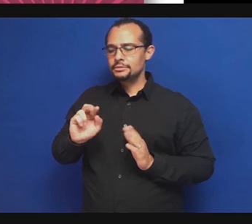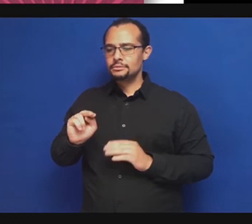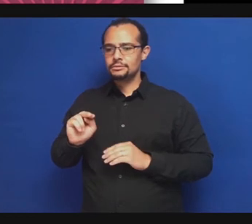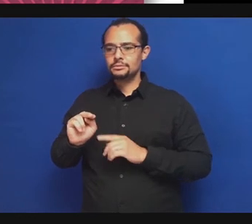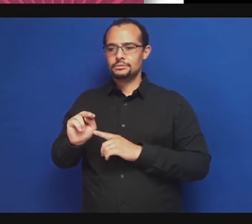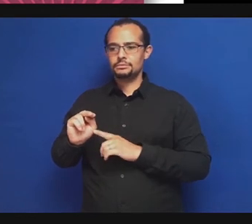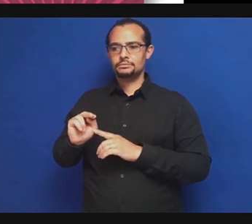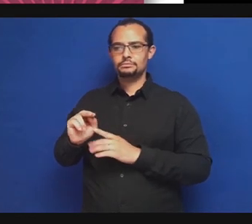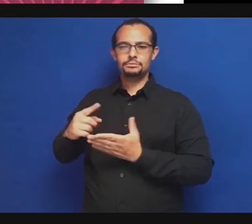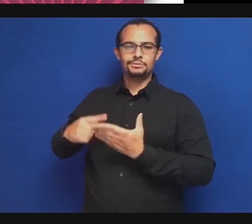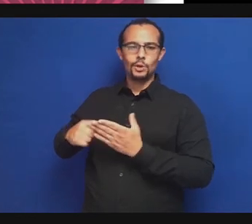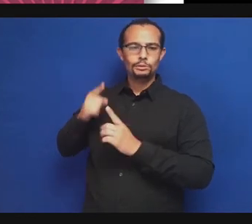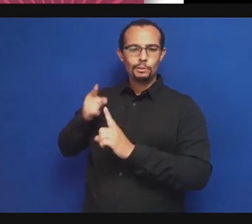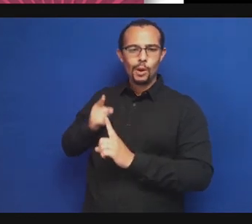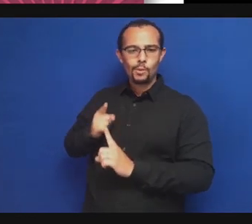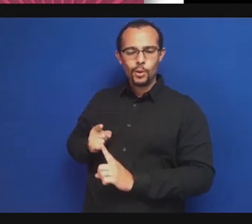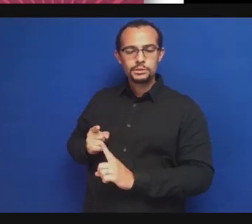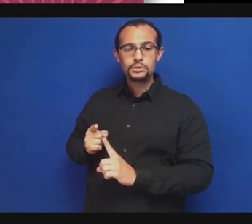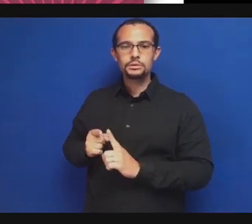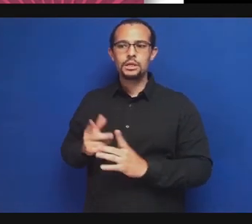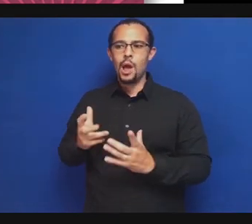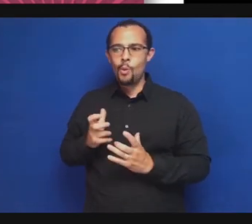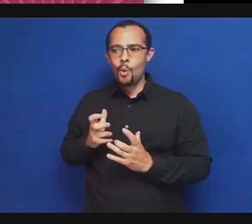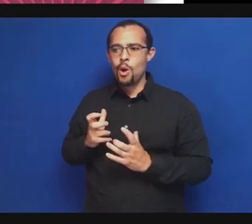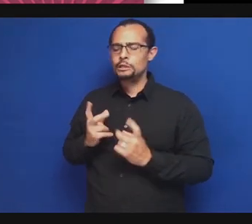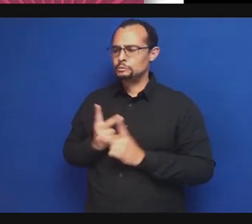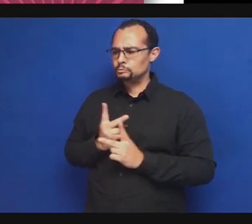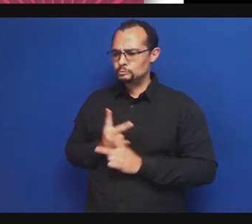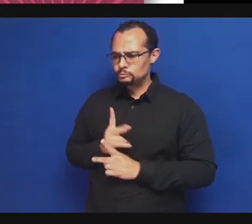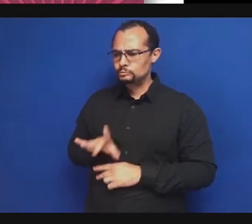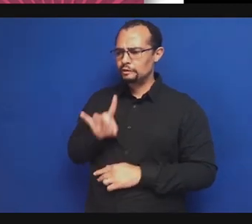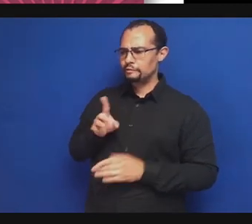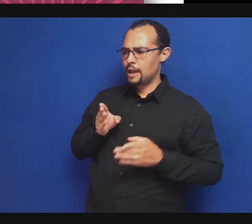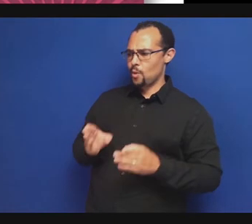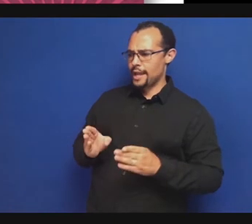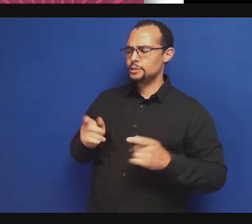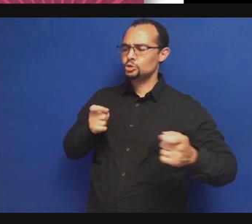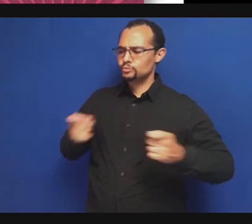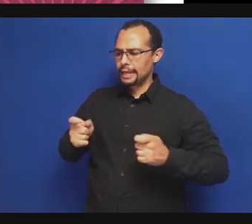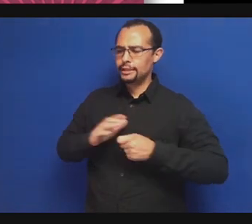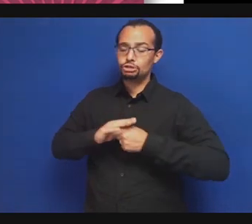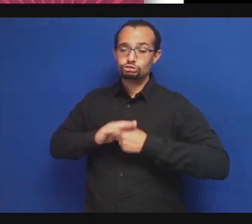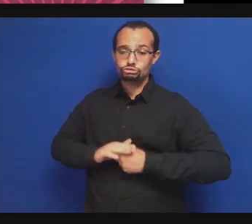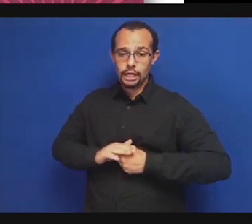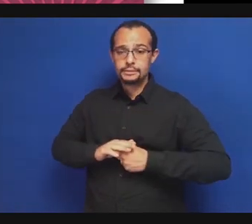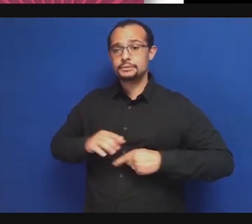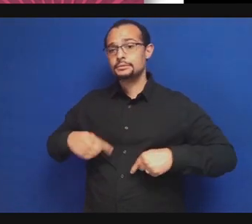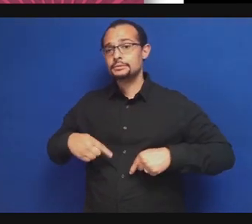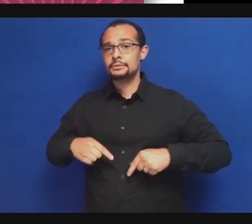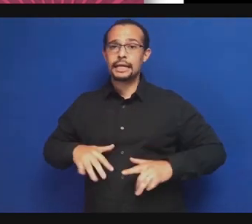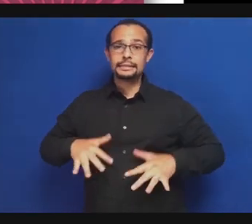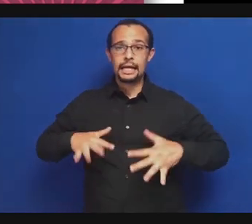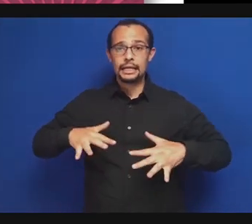Make sure you're exploring those. It may not, one thing may work today, that work, but tomorrow it may be something a little bit